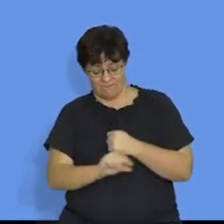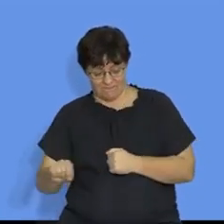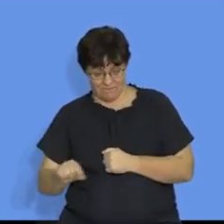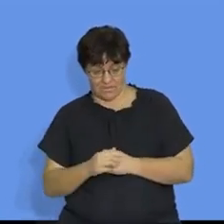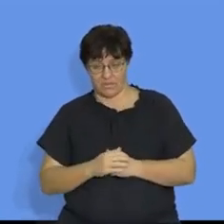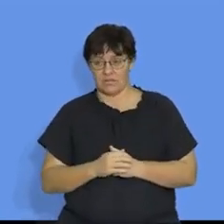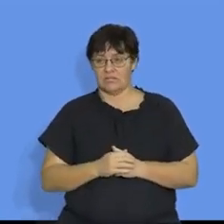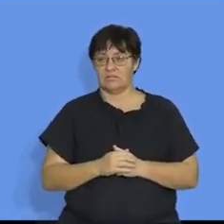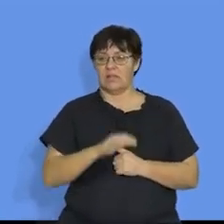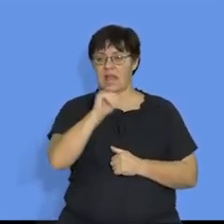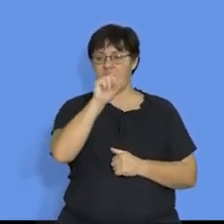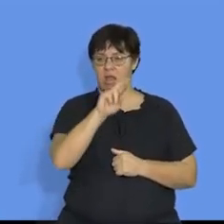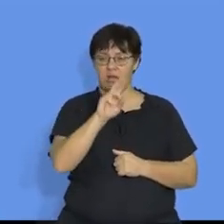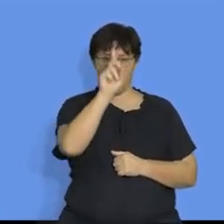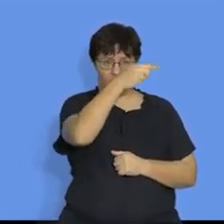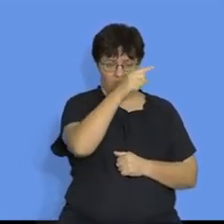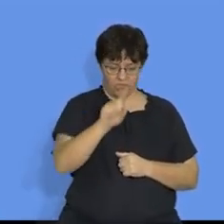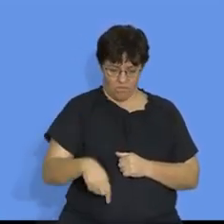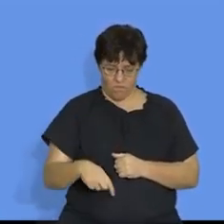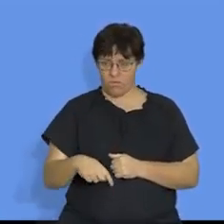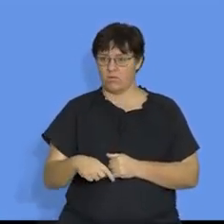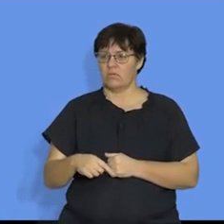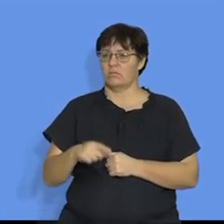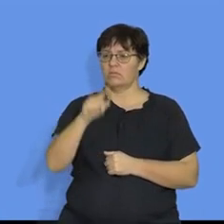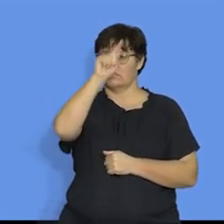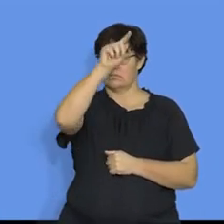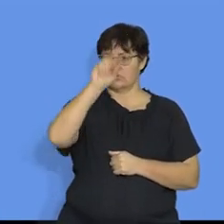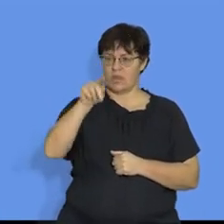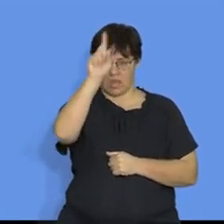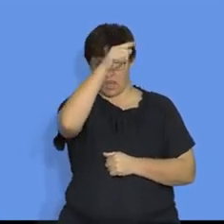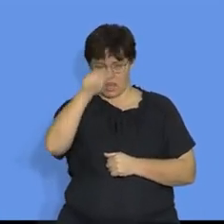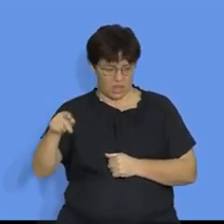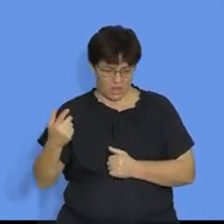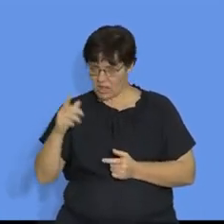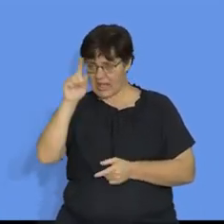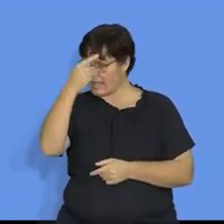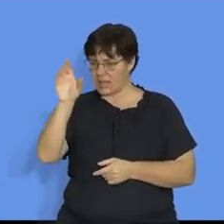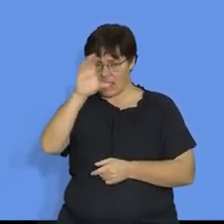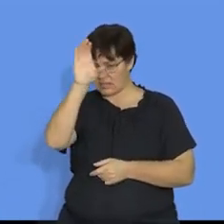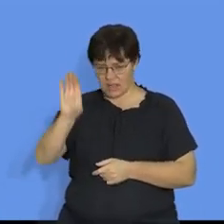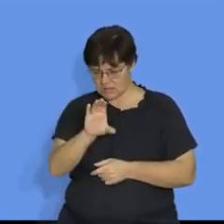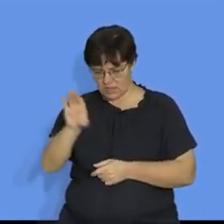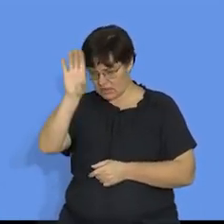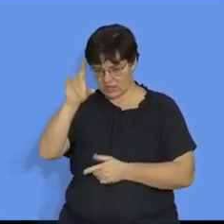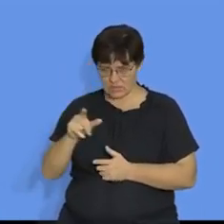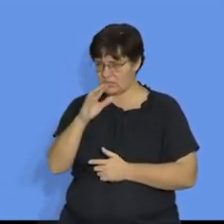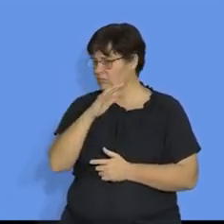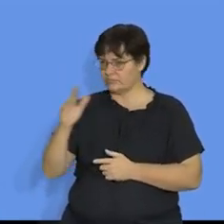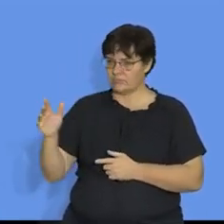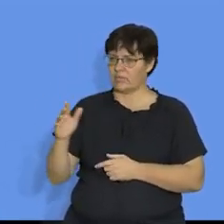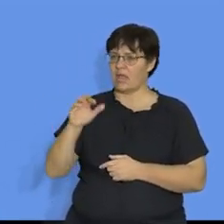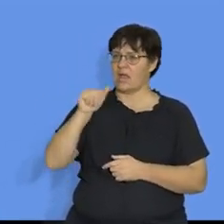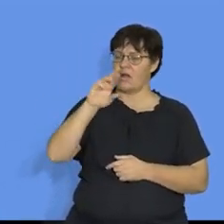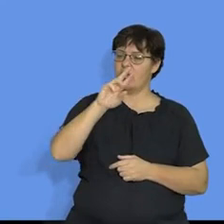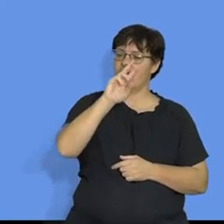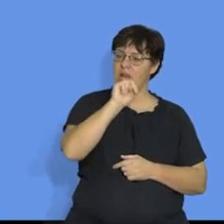line, AR will cancel, AR squared will cancel, going the whole way up to AR n